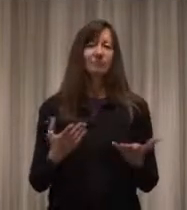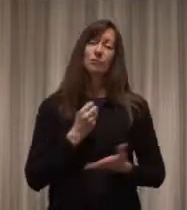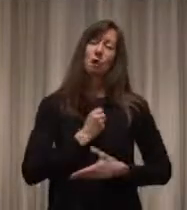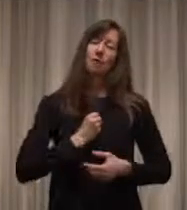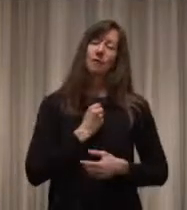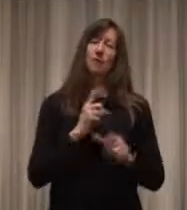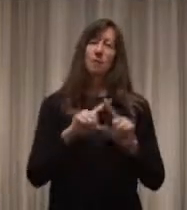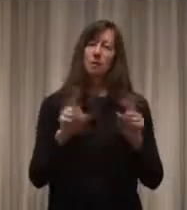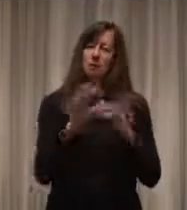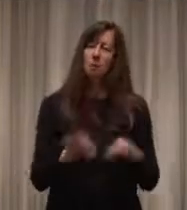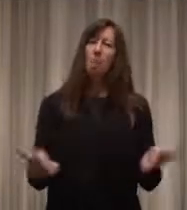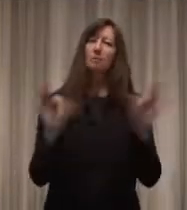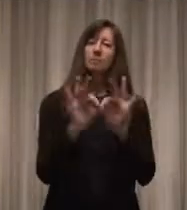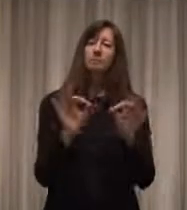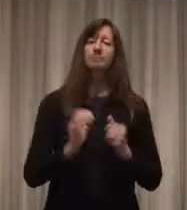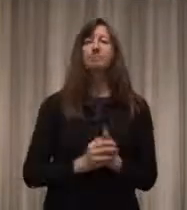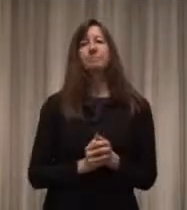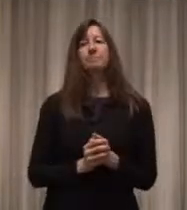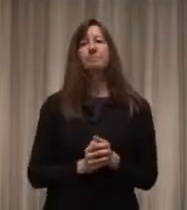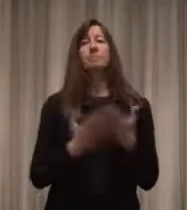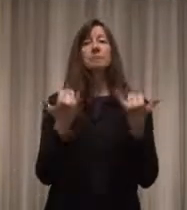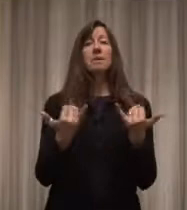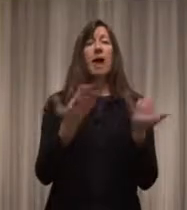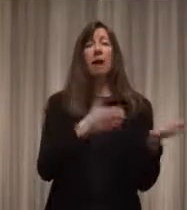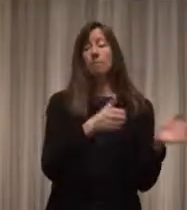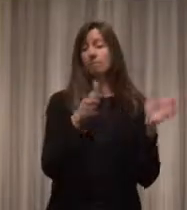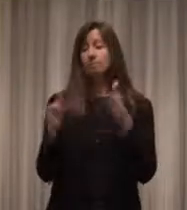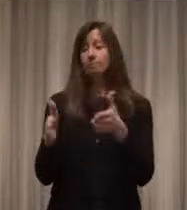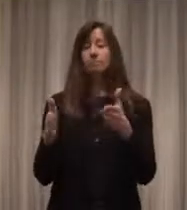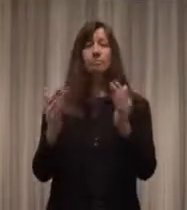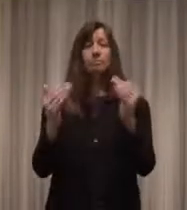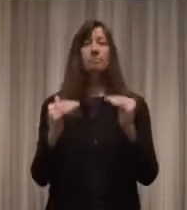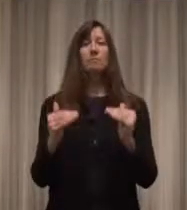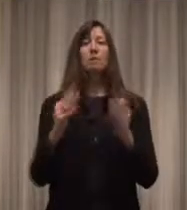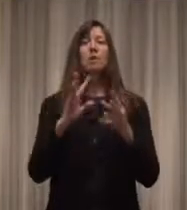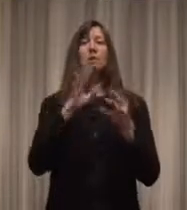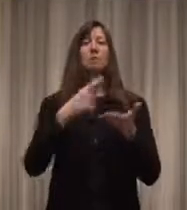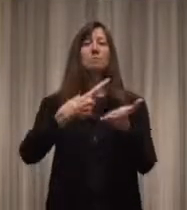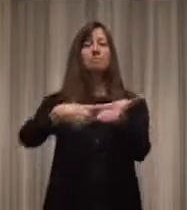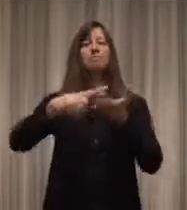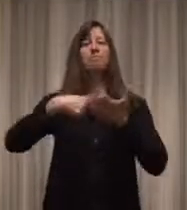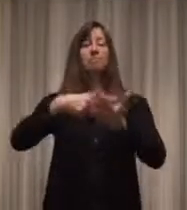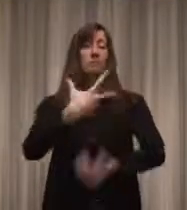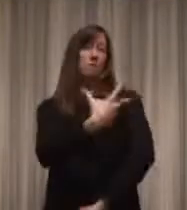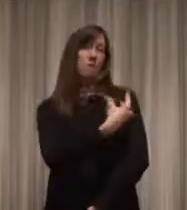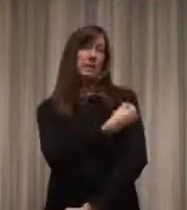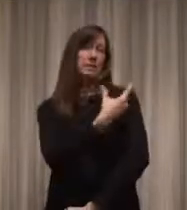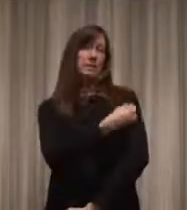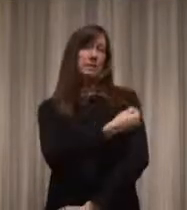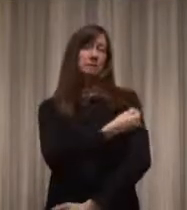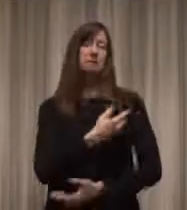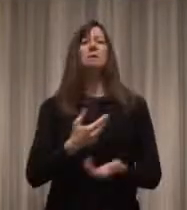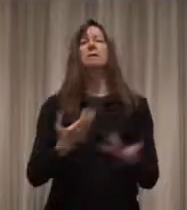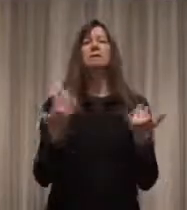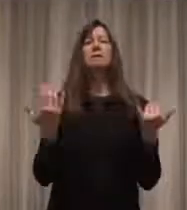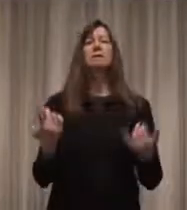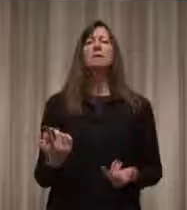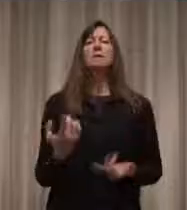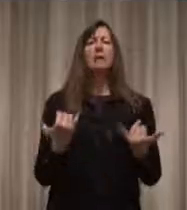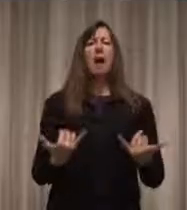situation, as I said, relatively encouraging news in Ulster County this week. We have been allocated